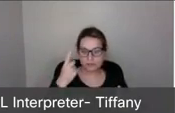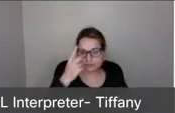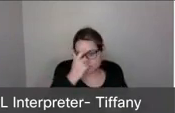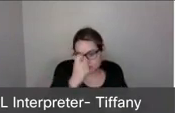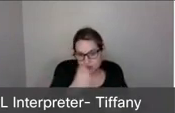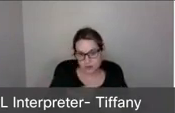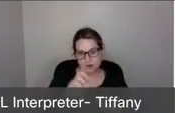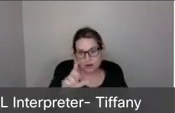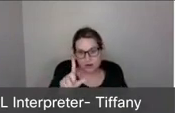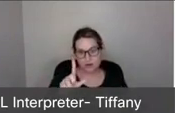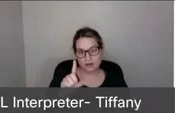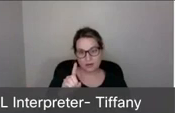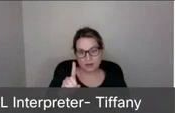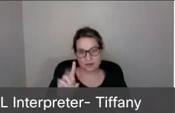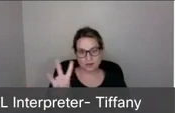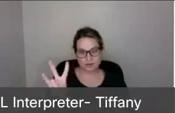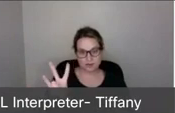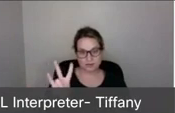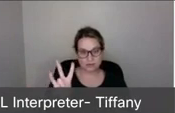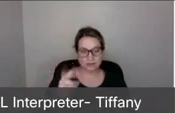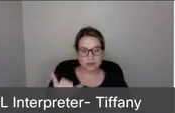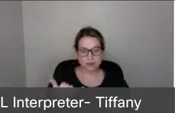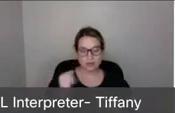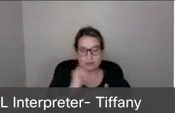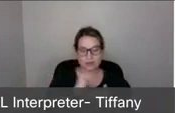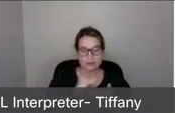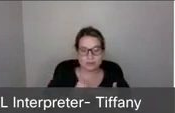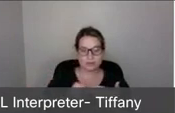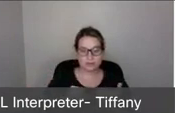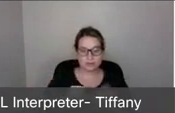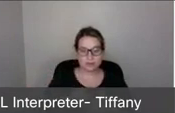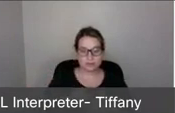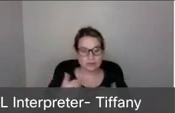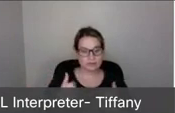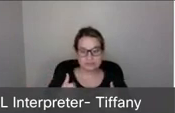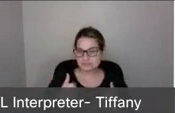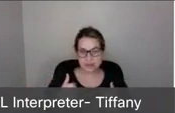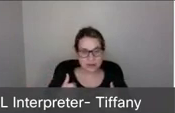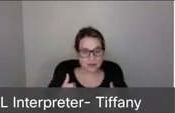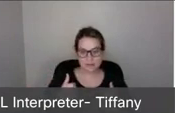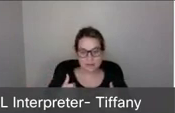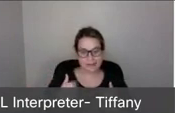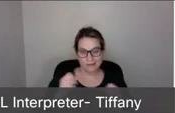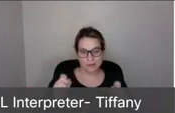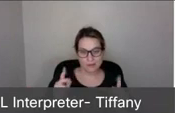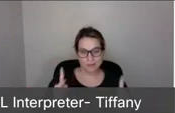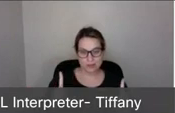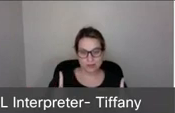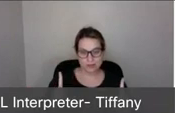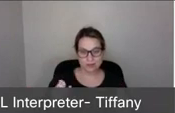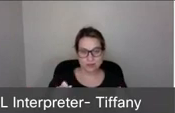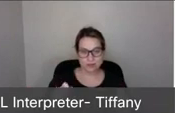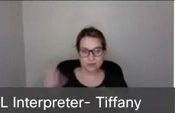how LD7 is currently drawn, that he had very little opportunity to be